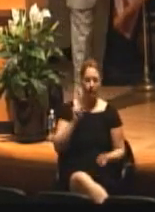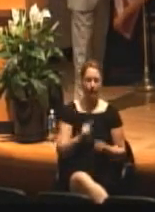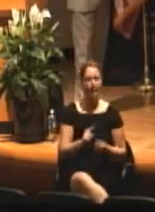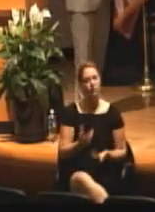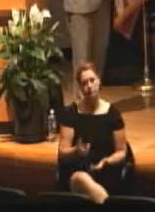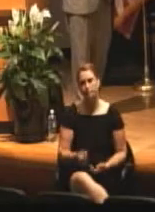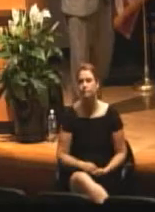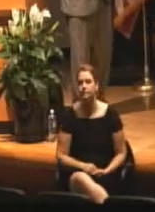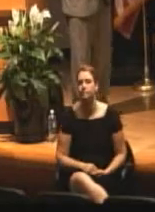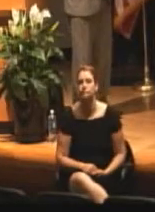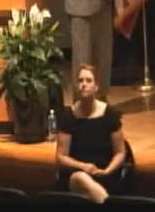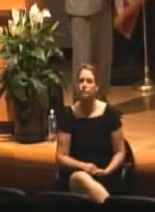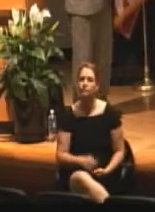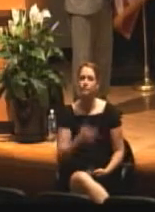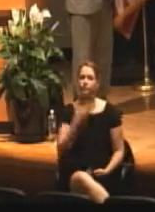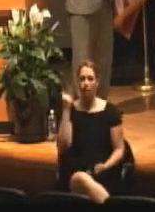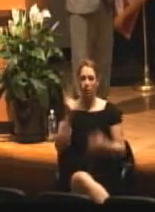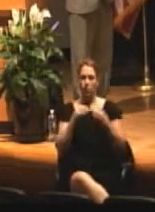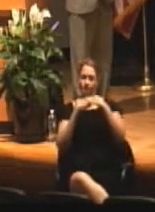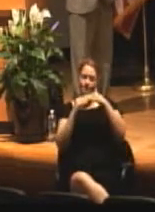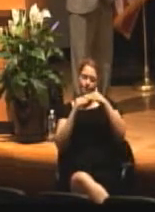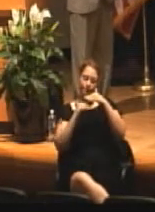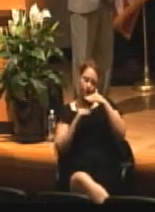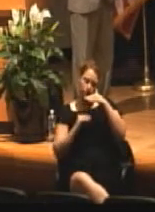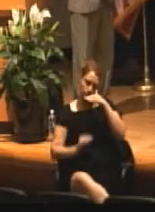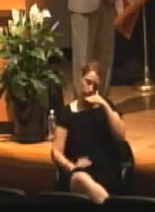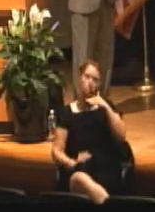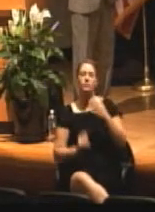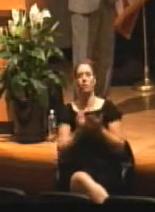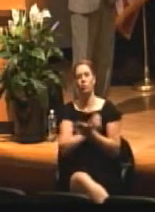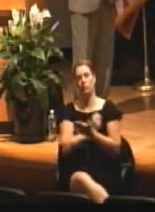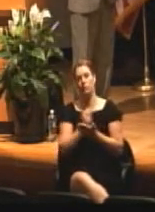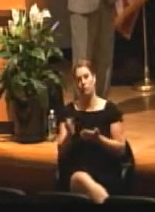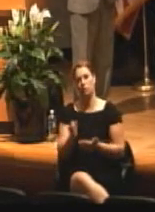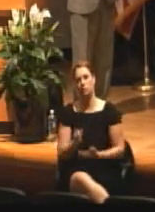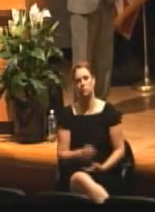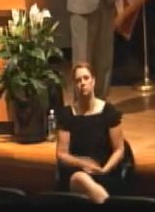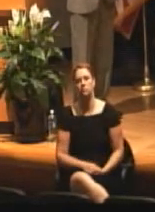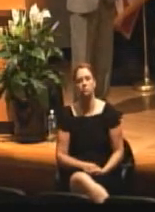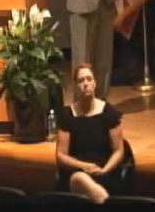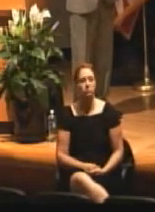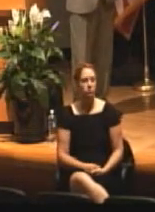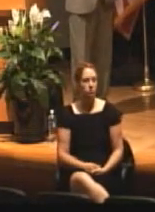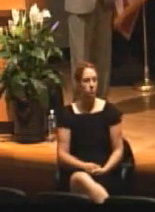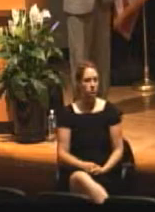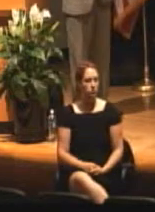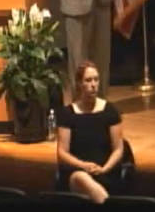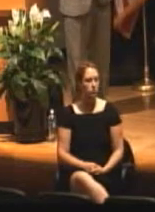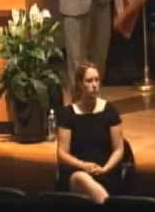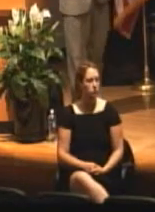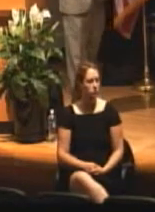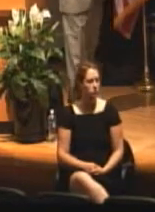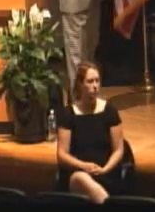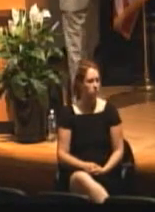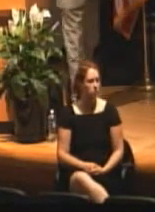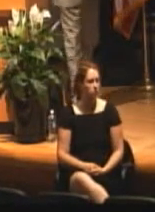try to, if the scores aren't where you need them to be, redistribute that credit, even though it's the same dollar amount, we'll kind of move it around a little